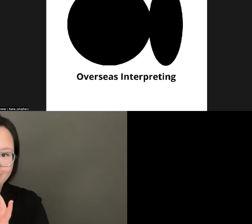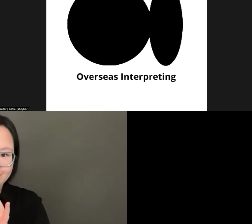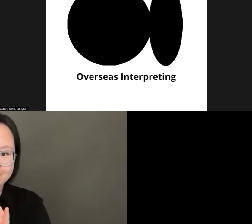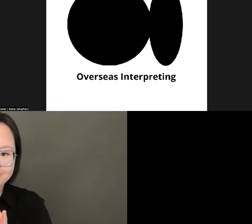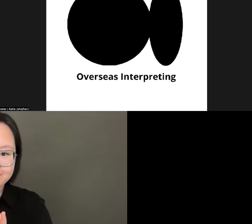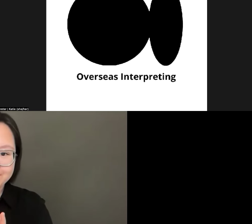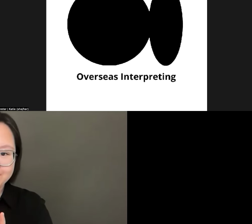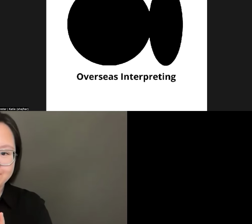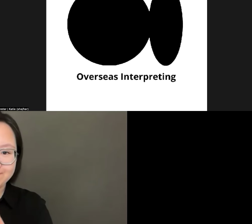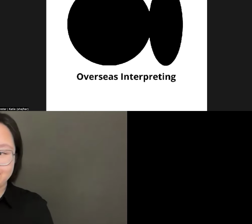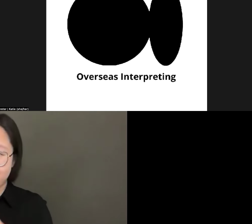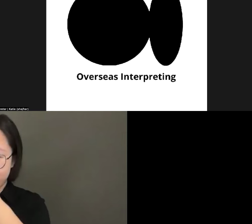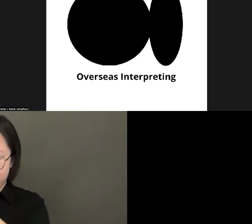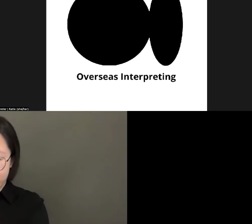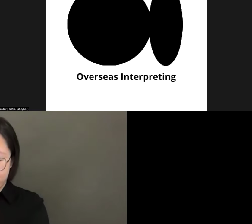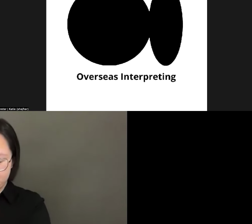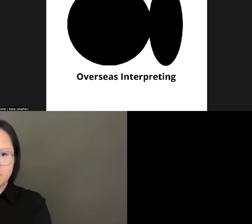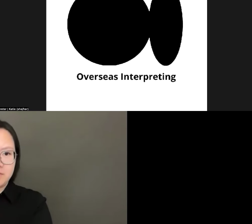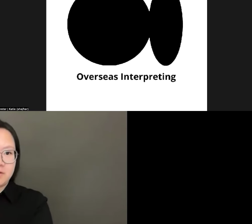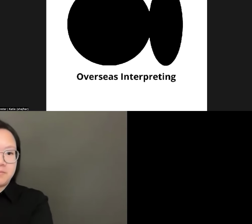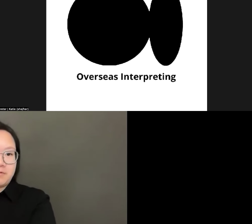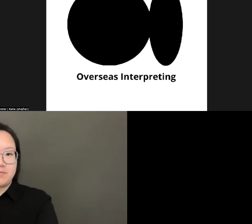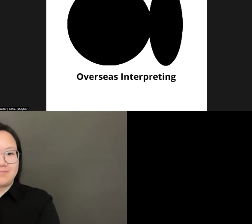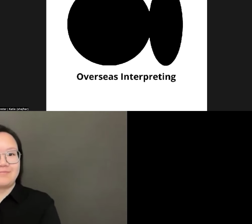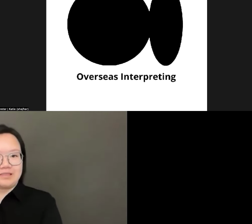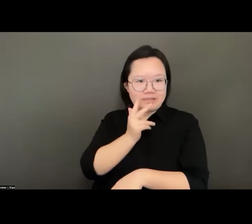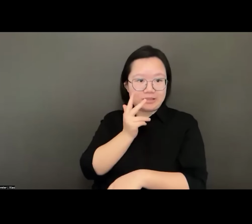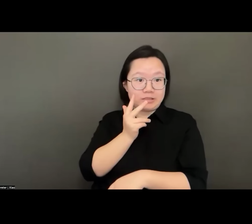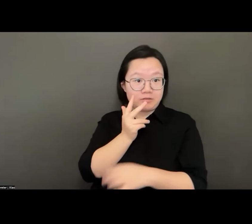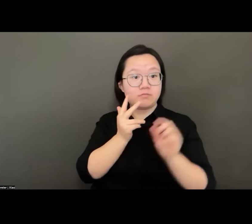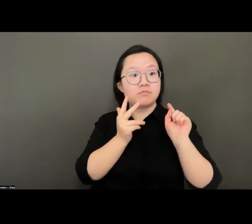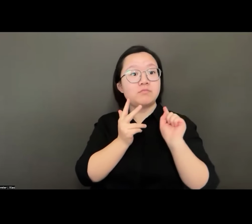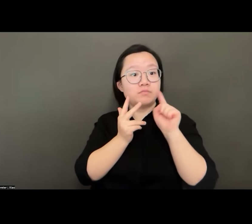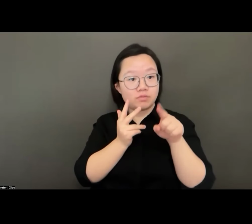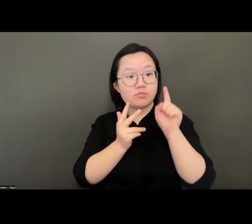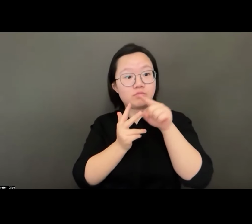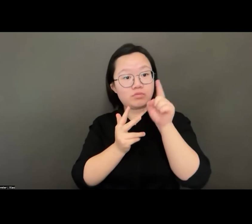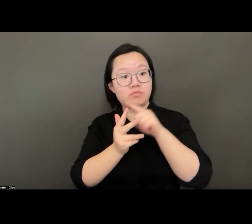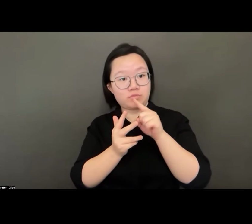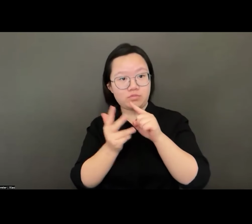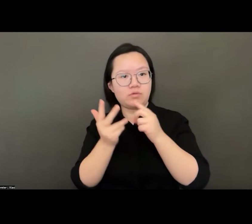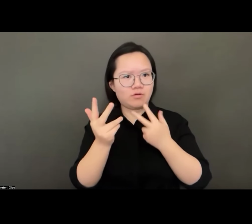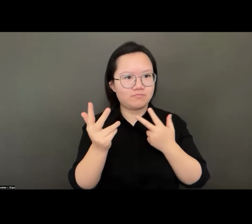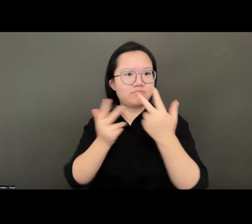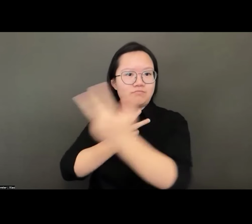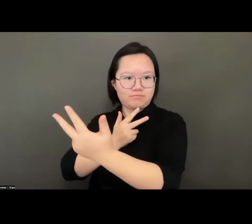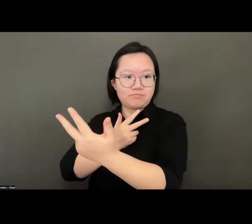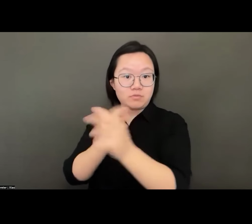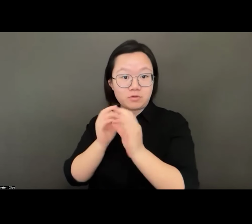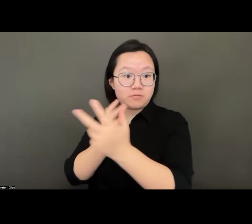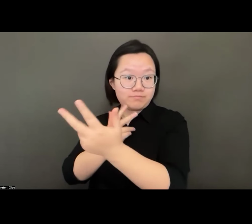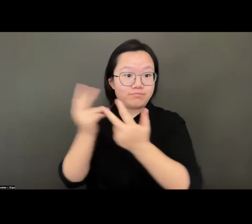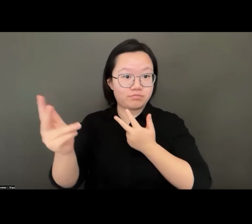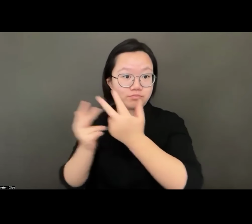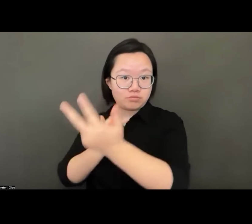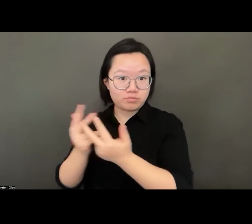raised their hand. So then we can take 3 people like this, and then Pauline will answer, and then we will take 3 questions from the chat.